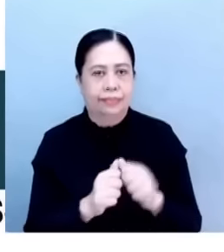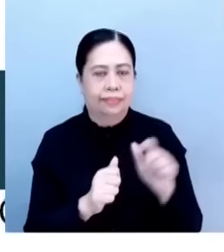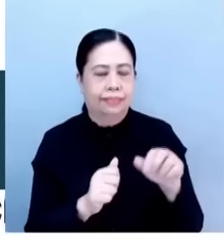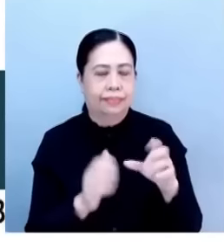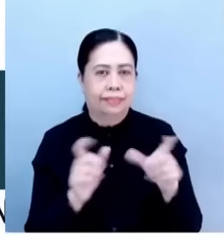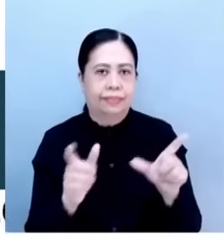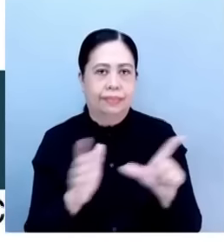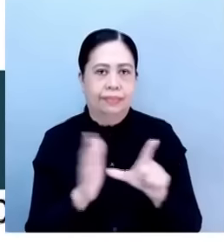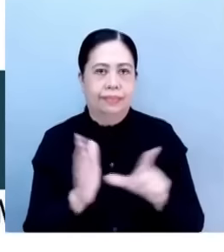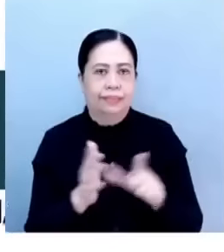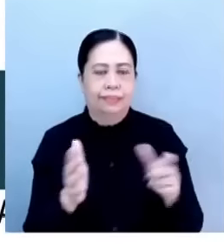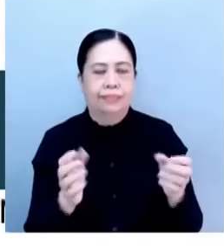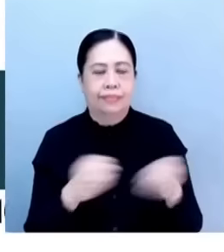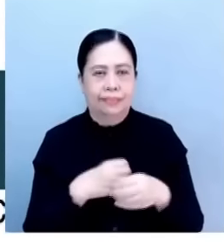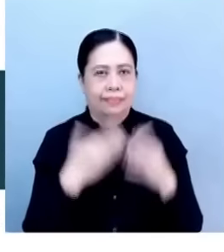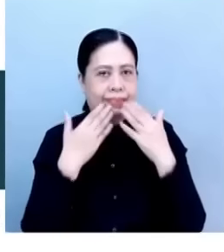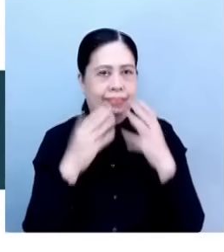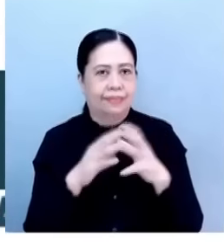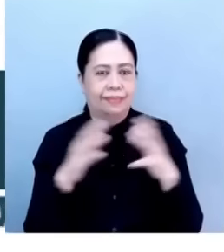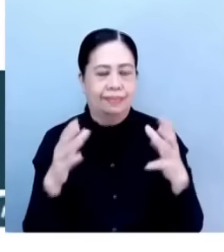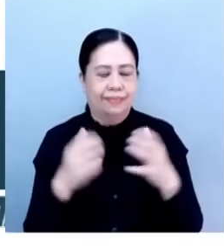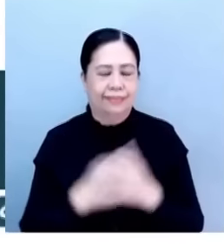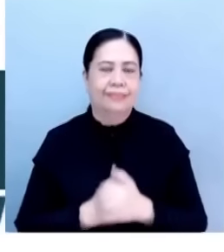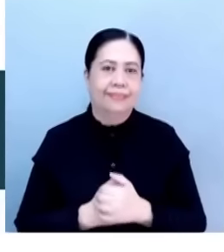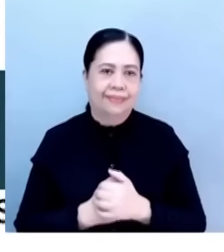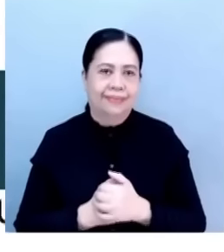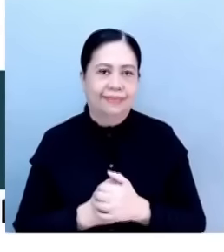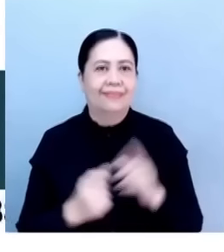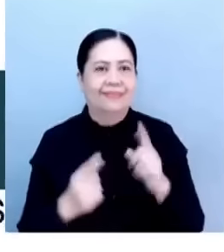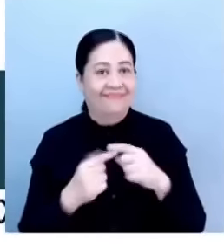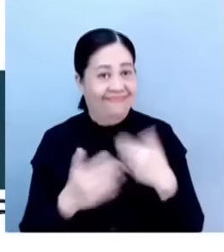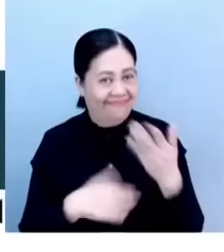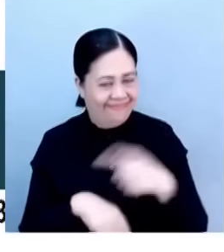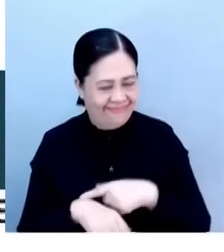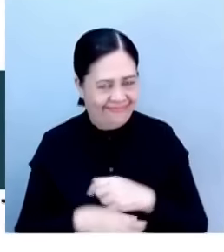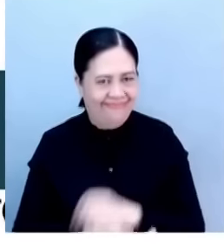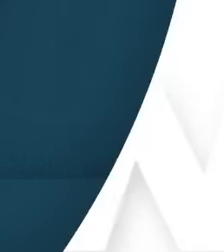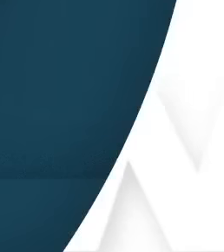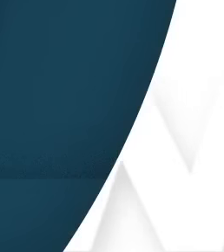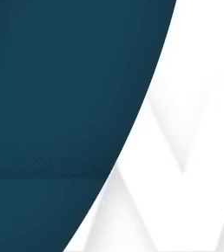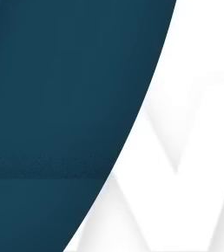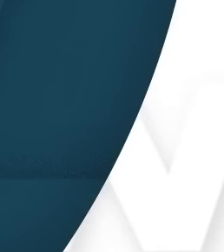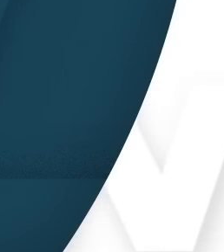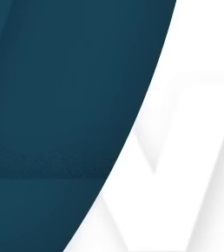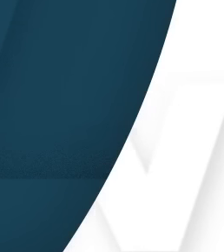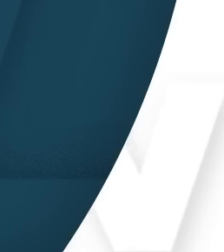Law Firms. Thank you so much for joining us today, gentlemen. Till the next time. Take care.